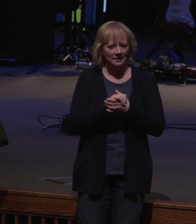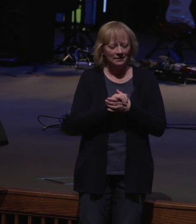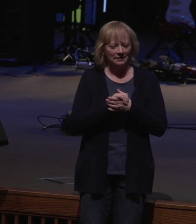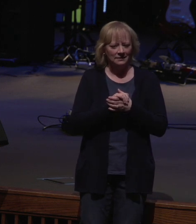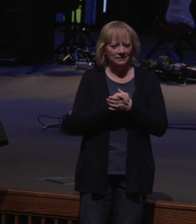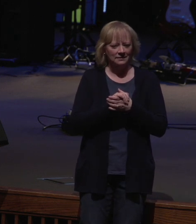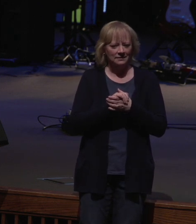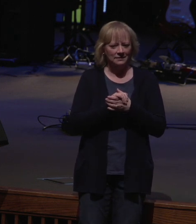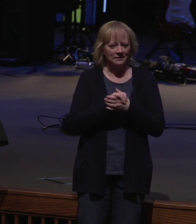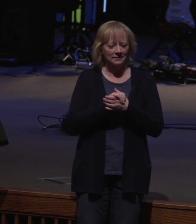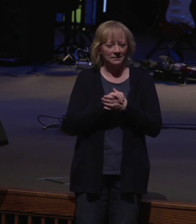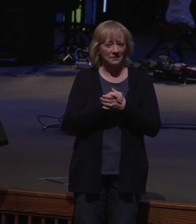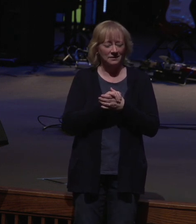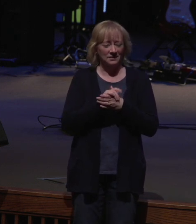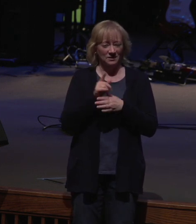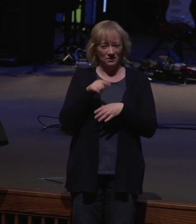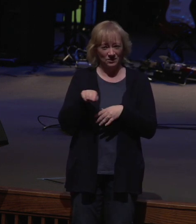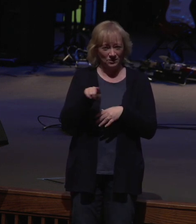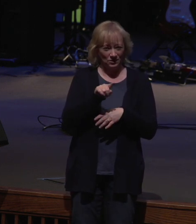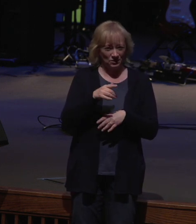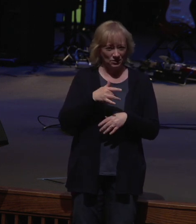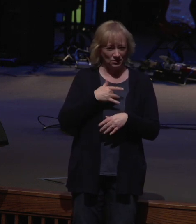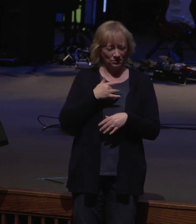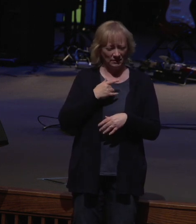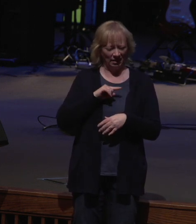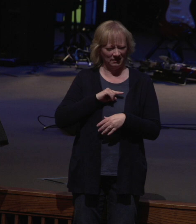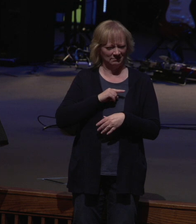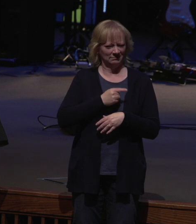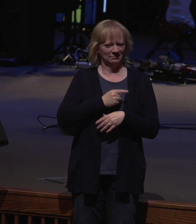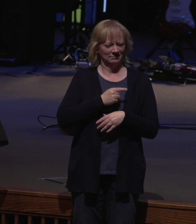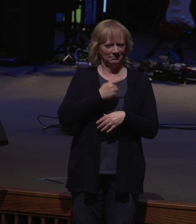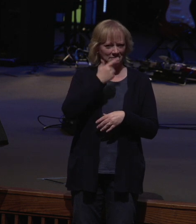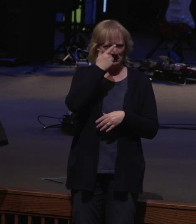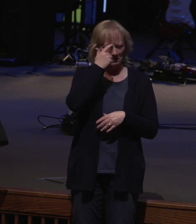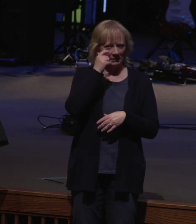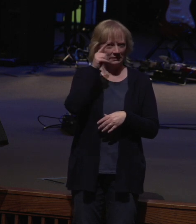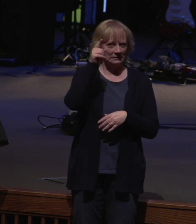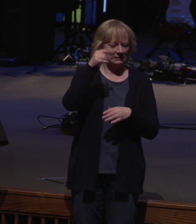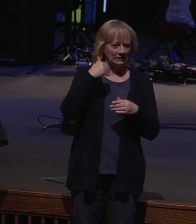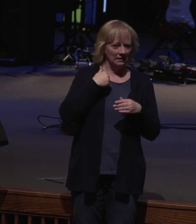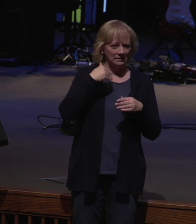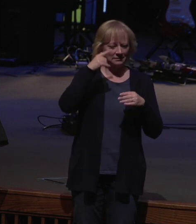Are you chafing at some of his expectations?